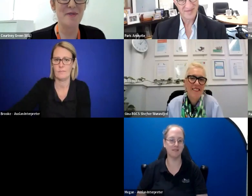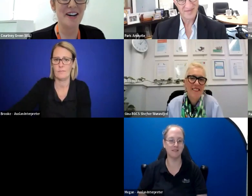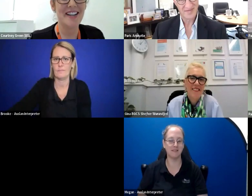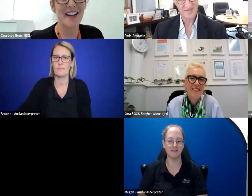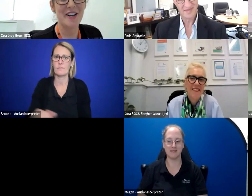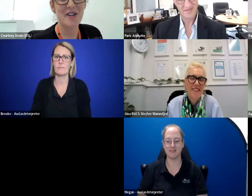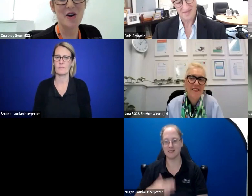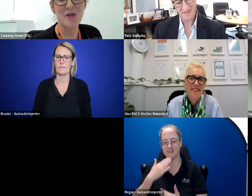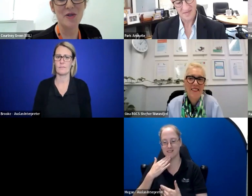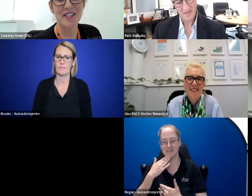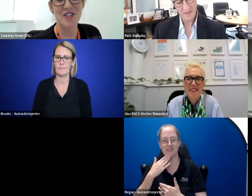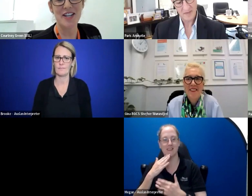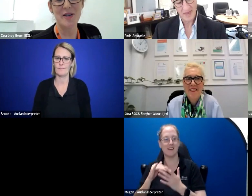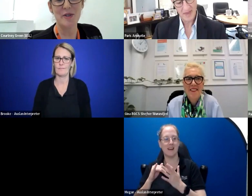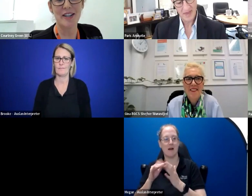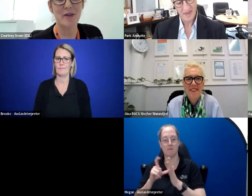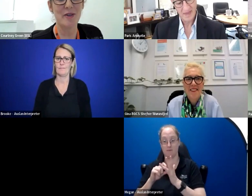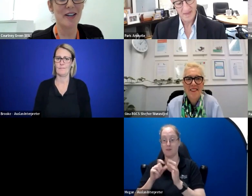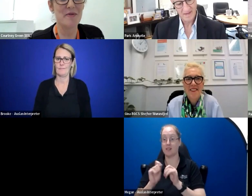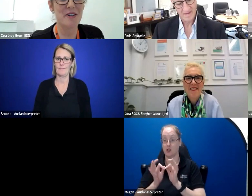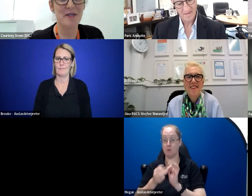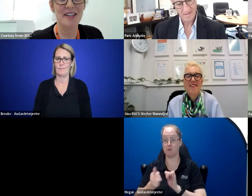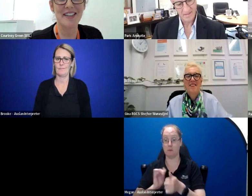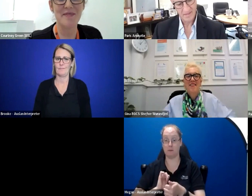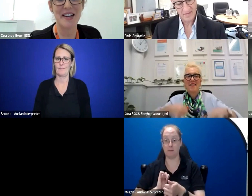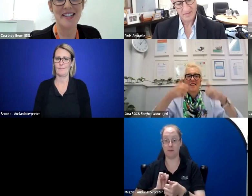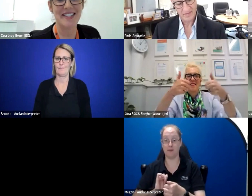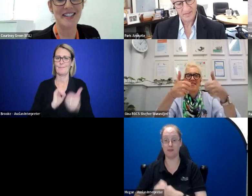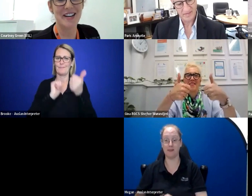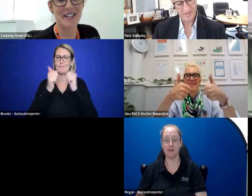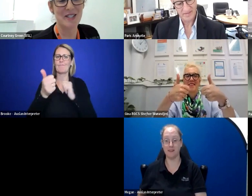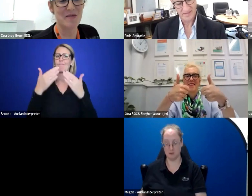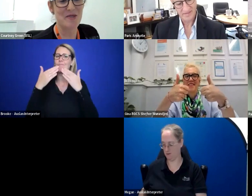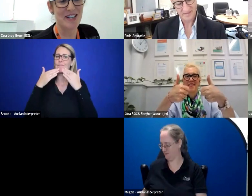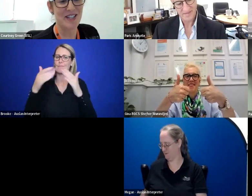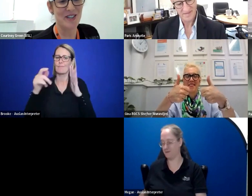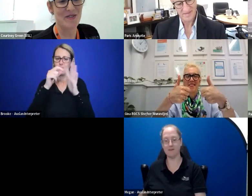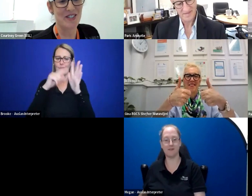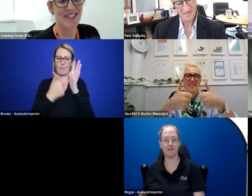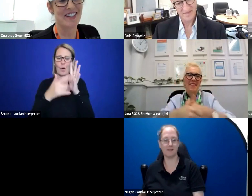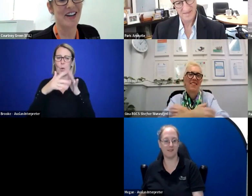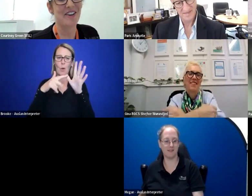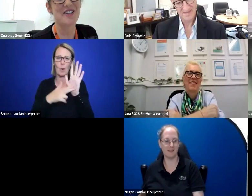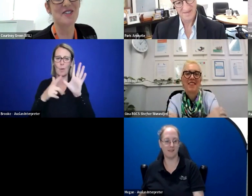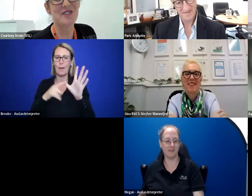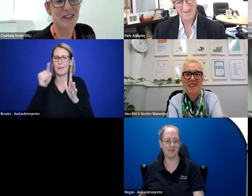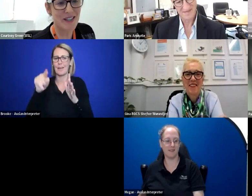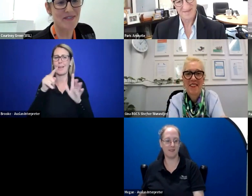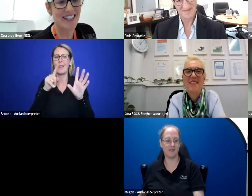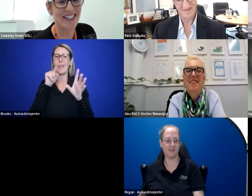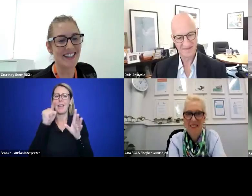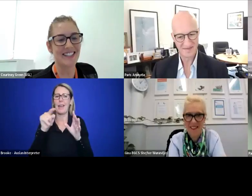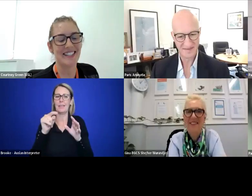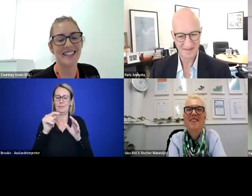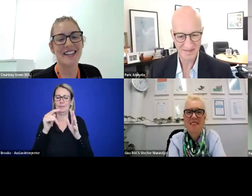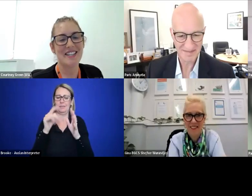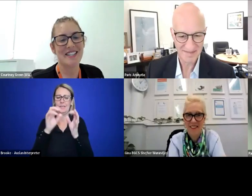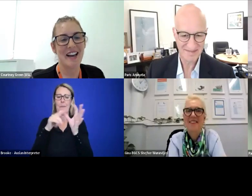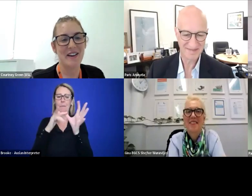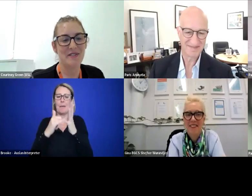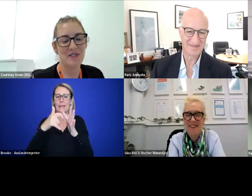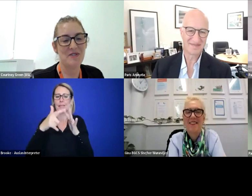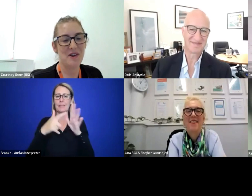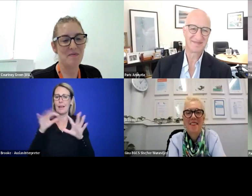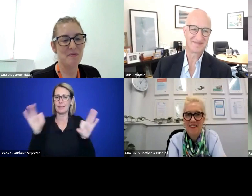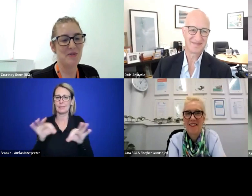Thank you, Parwana, and I know Gina would agree with me that Banksia Gardens Community Services are extremely lucky